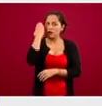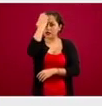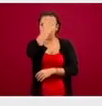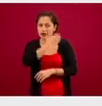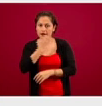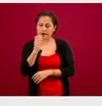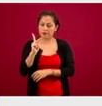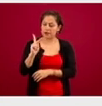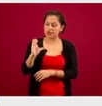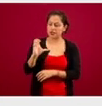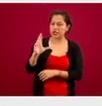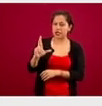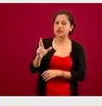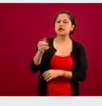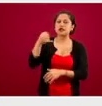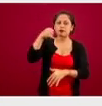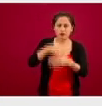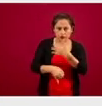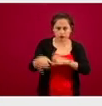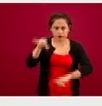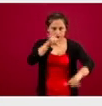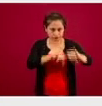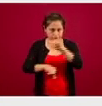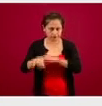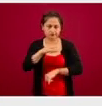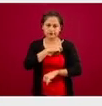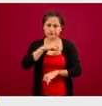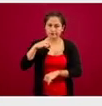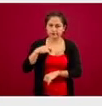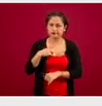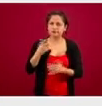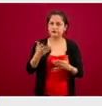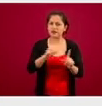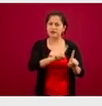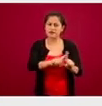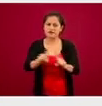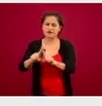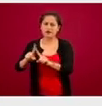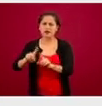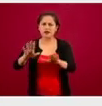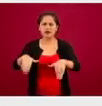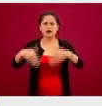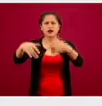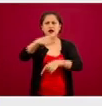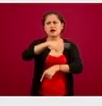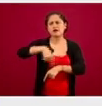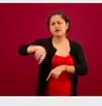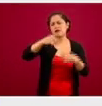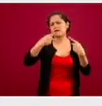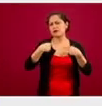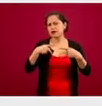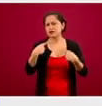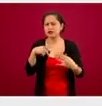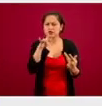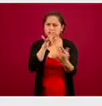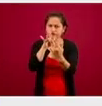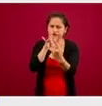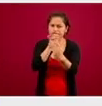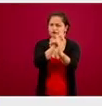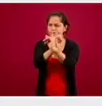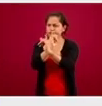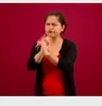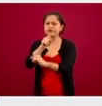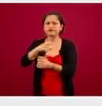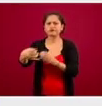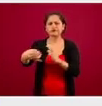myth is you can test coronavirus with a fast test, and the reality is no, you need to